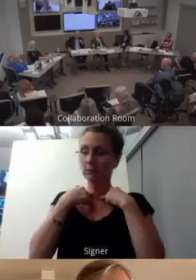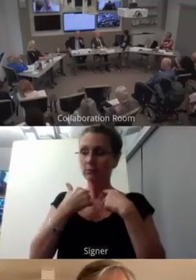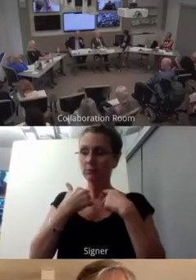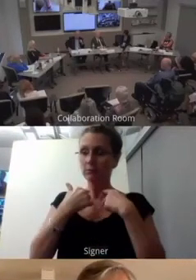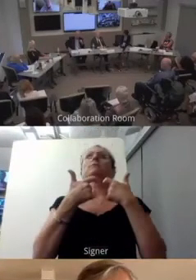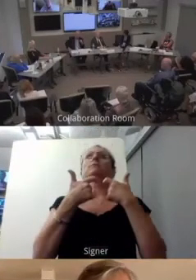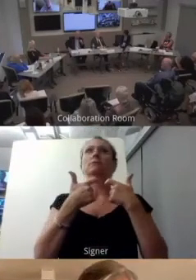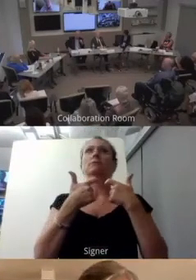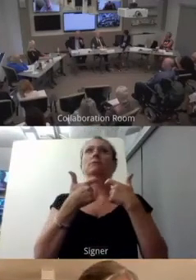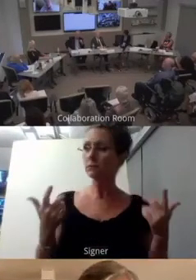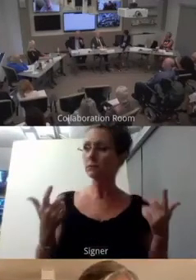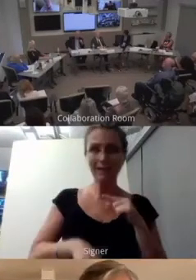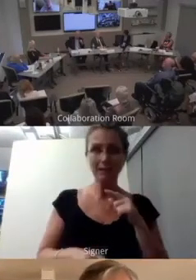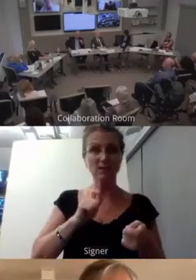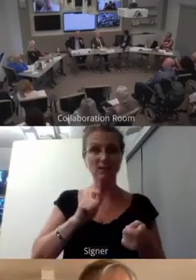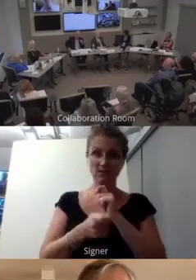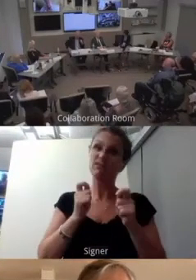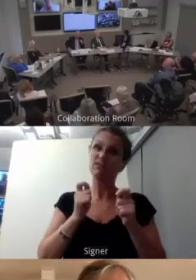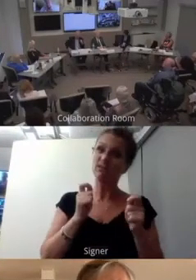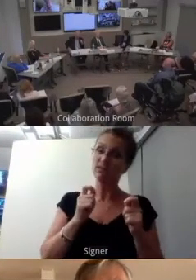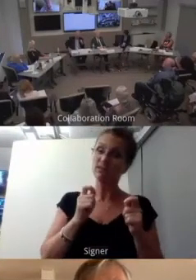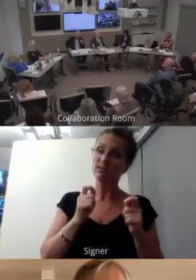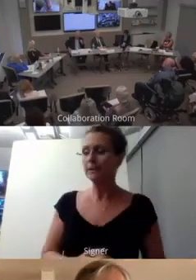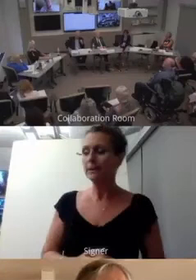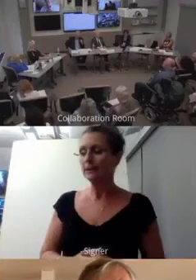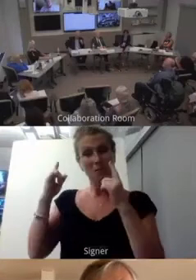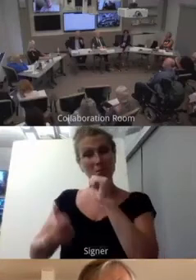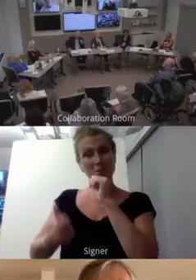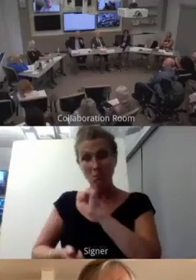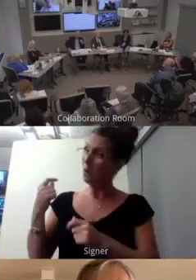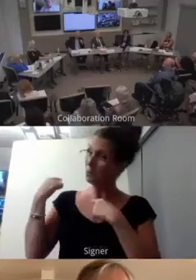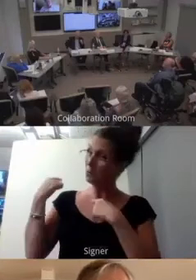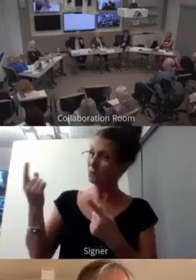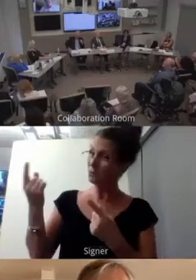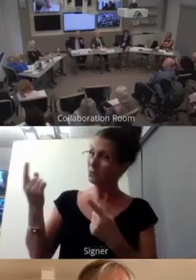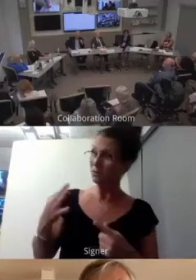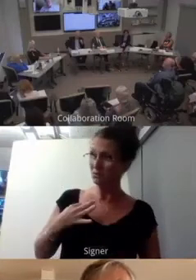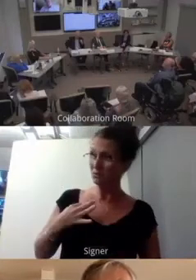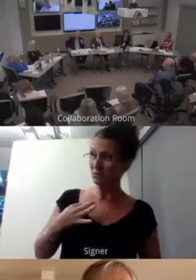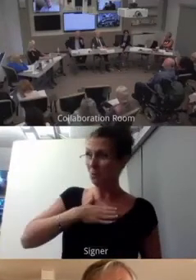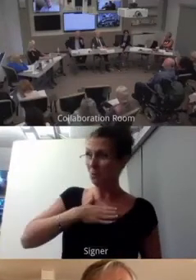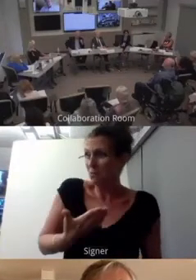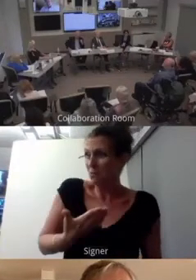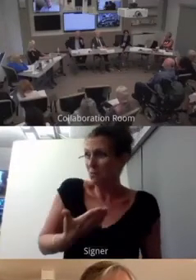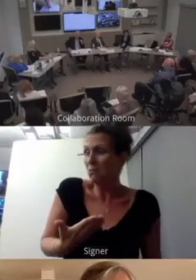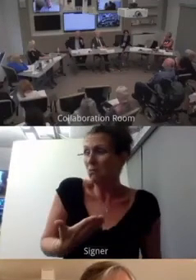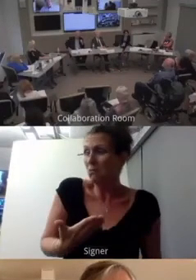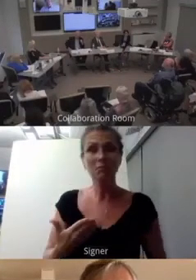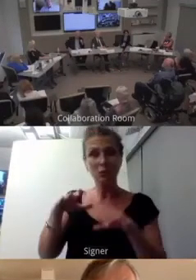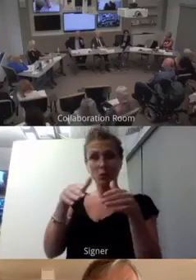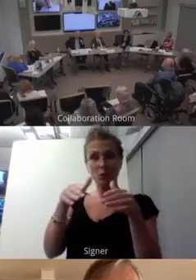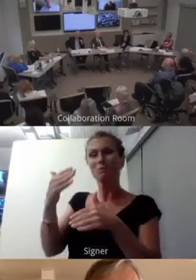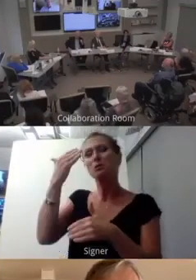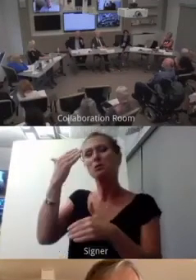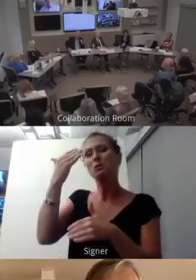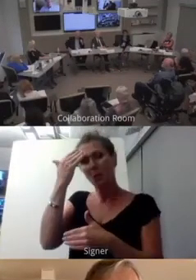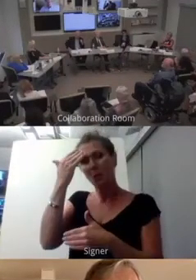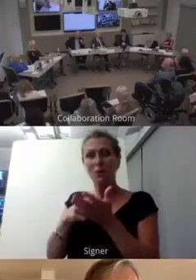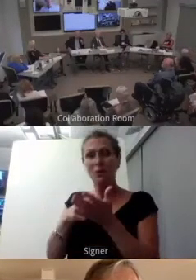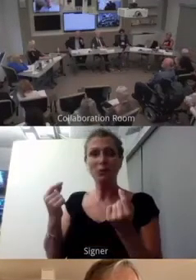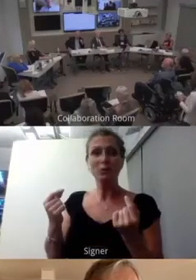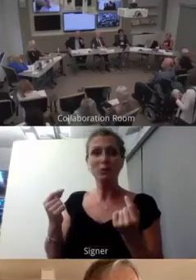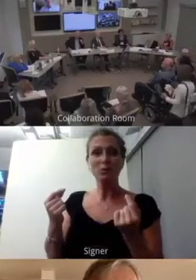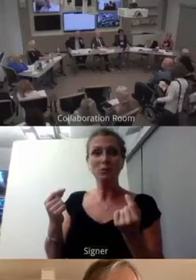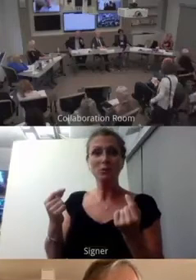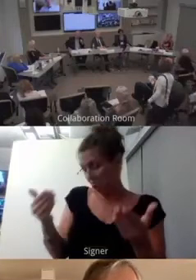been voluntary. It's been entities understanding what they have to do and doing it. But the stick